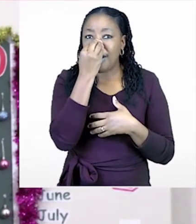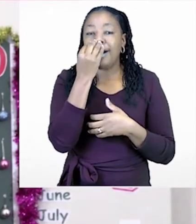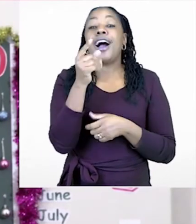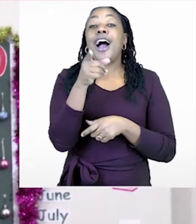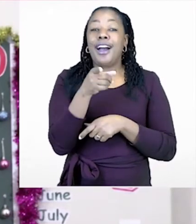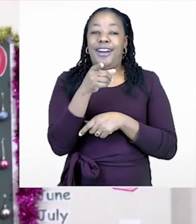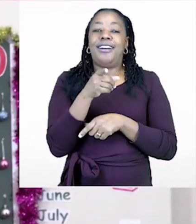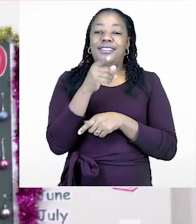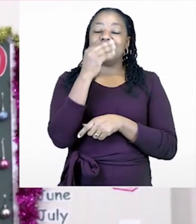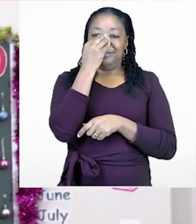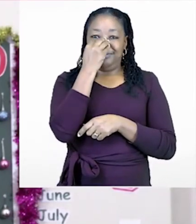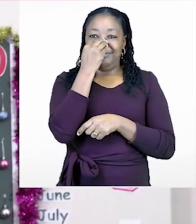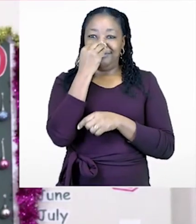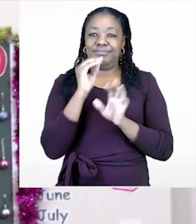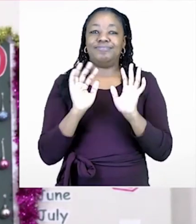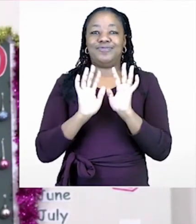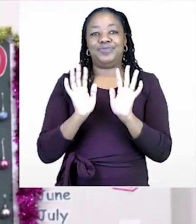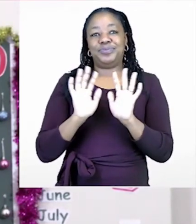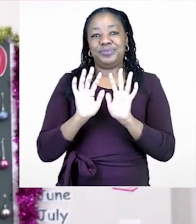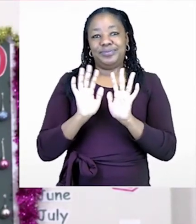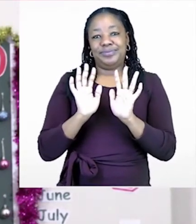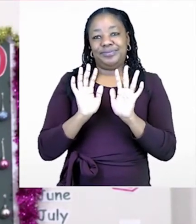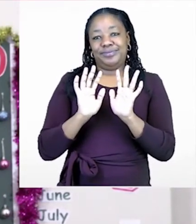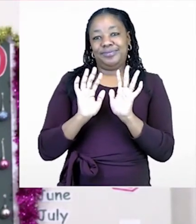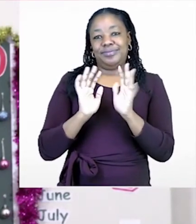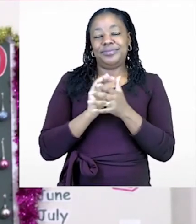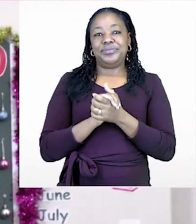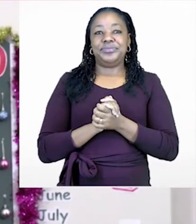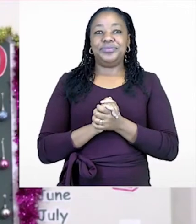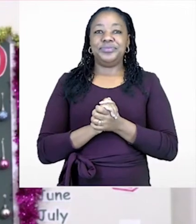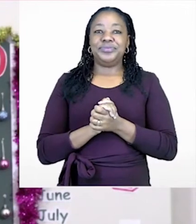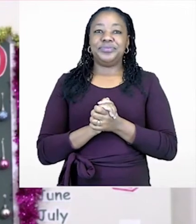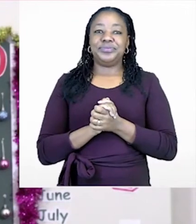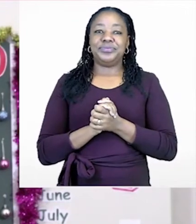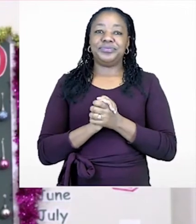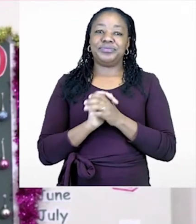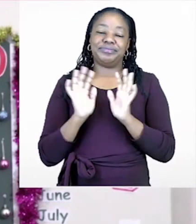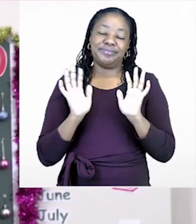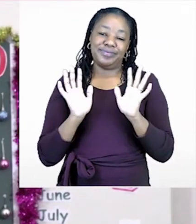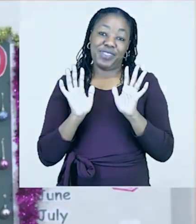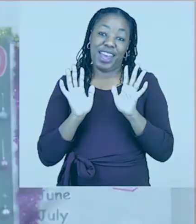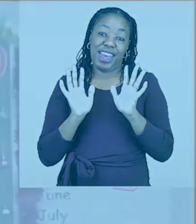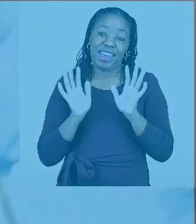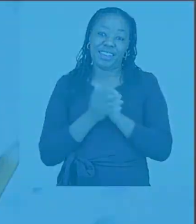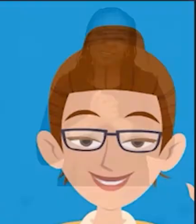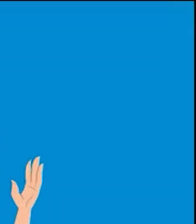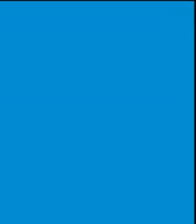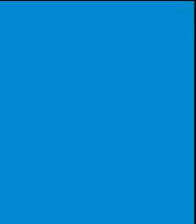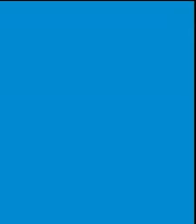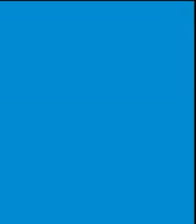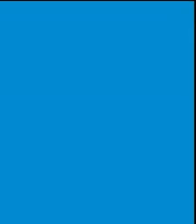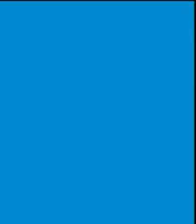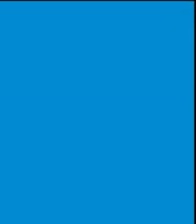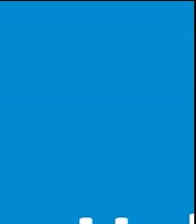Oh, there she is. So, from Zoey and I, we would like to say goodbye.